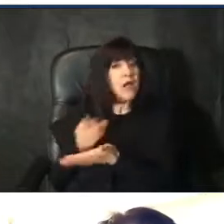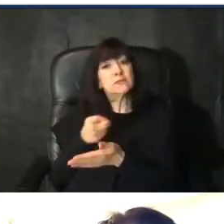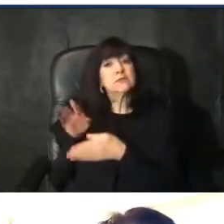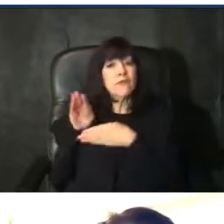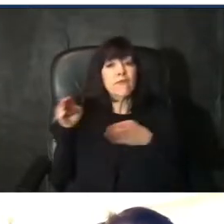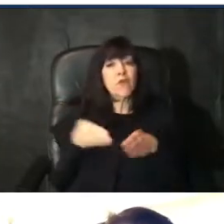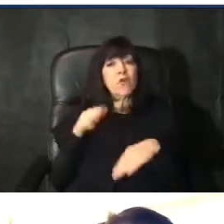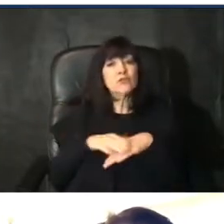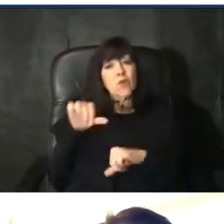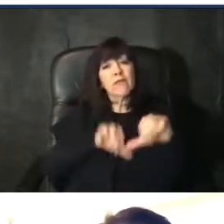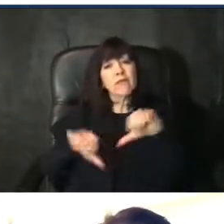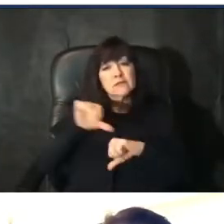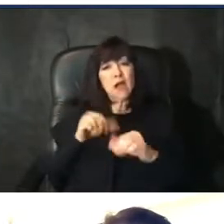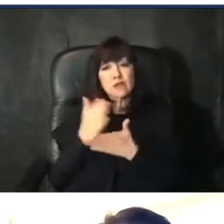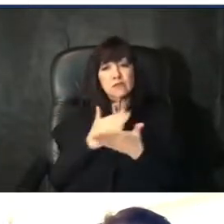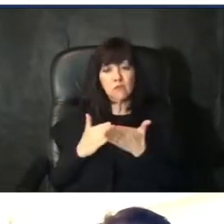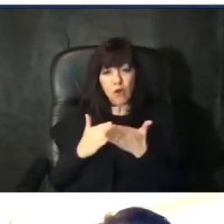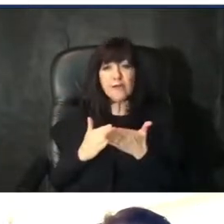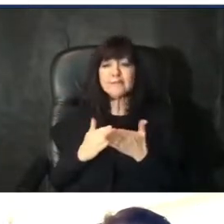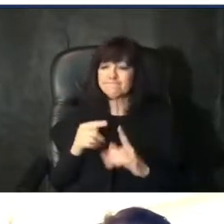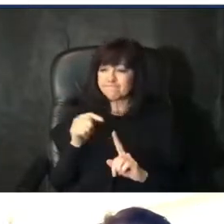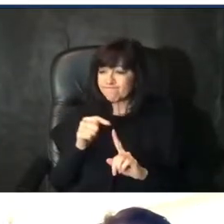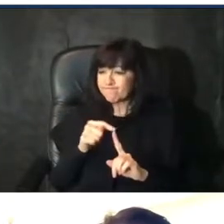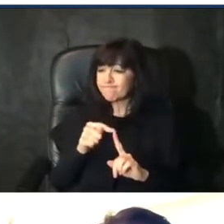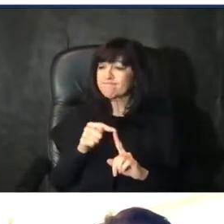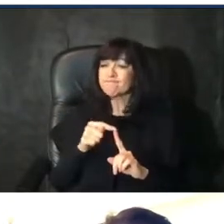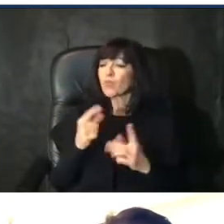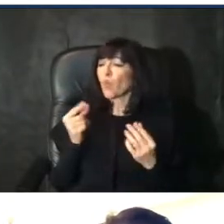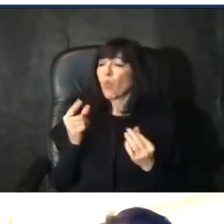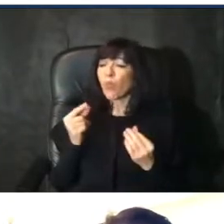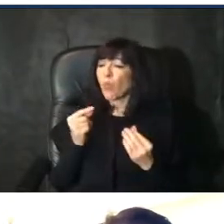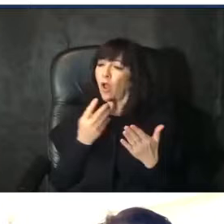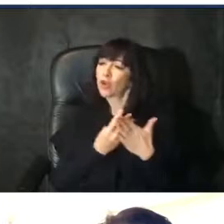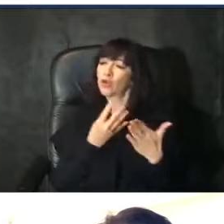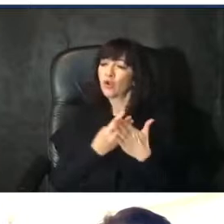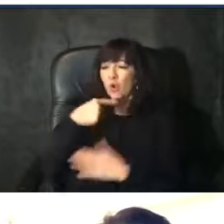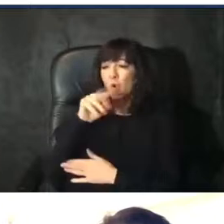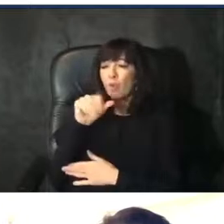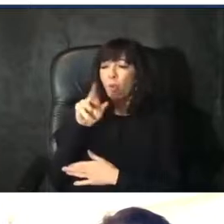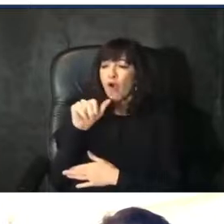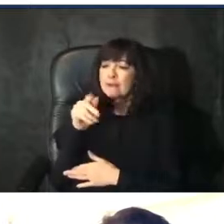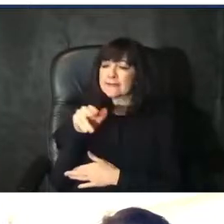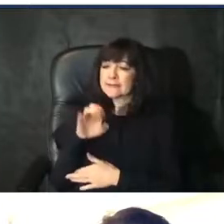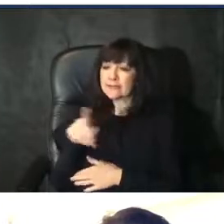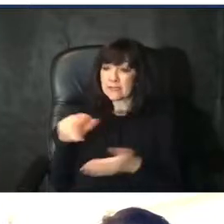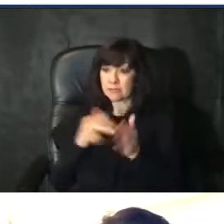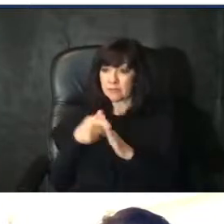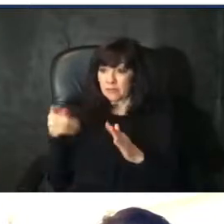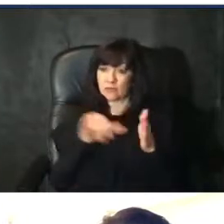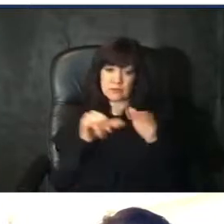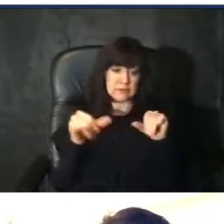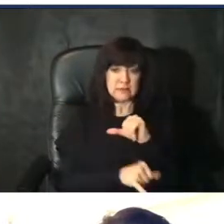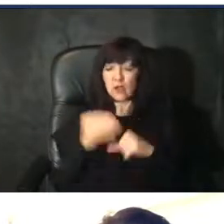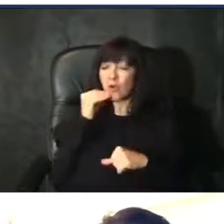thinking about how do we explain to a child what quarantine is or why people are physically or they hear